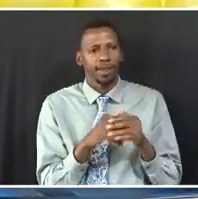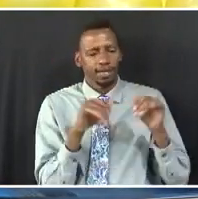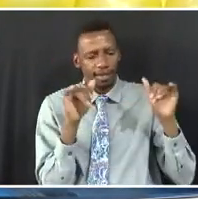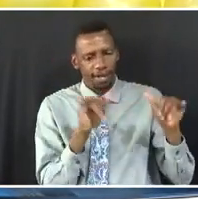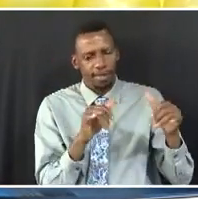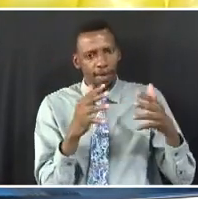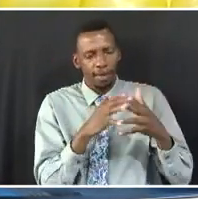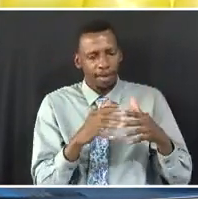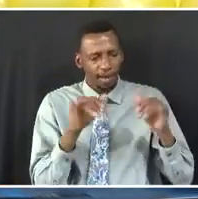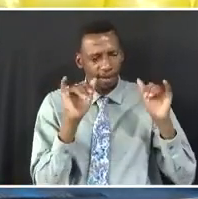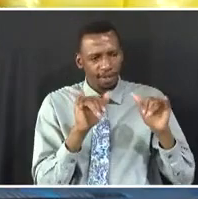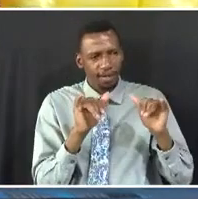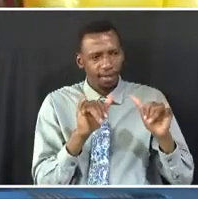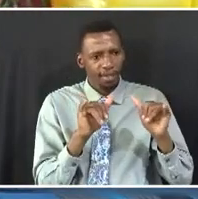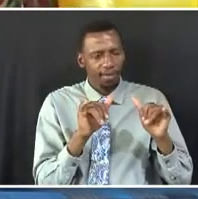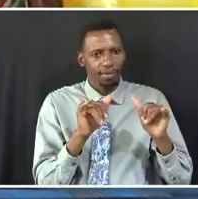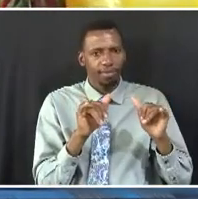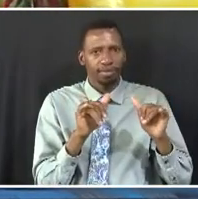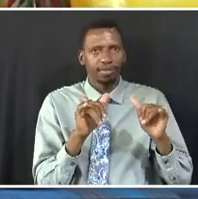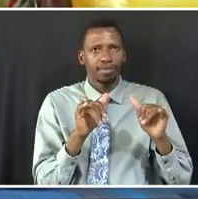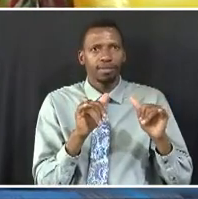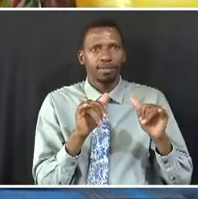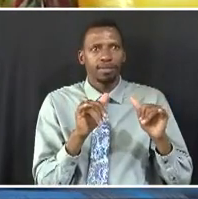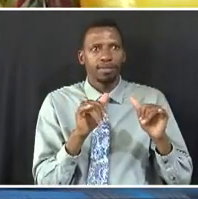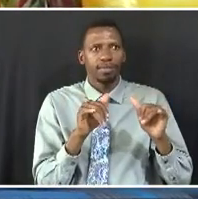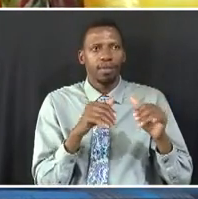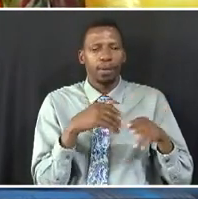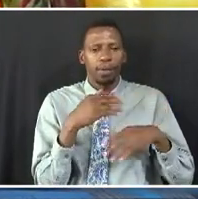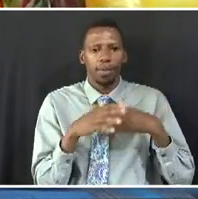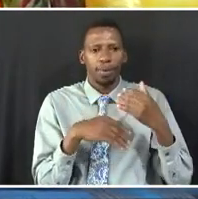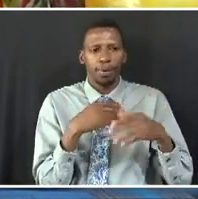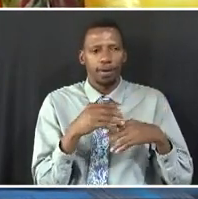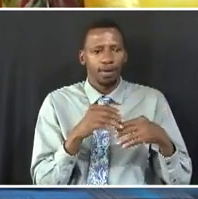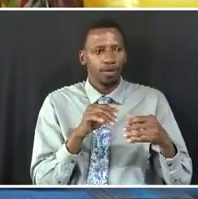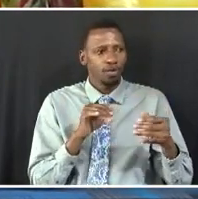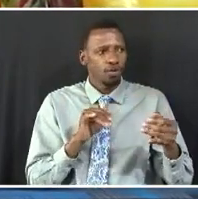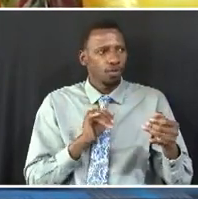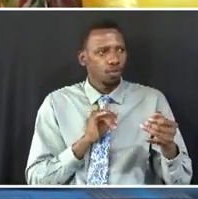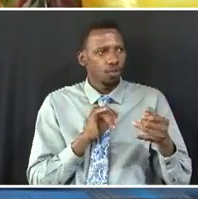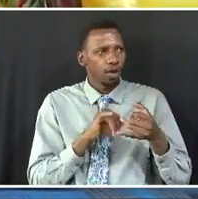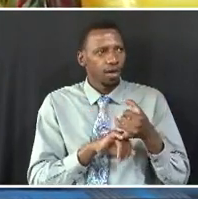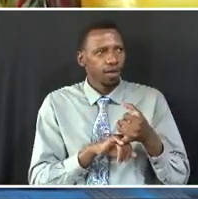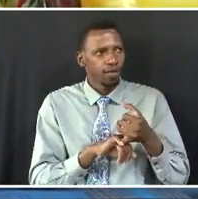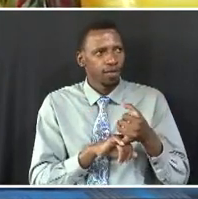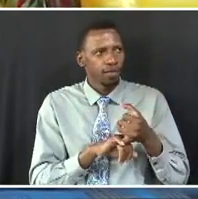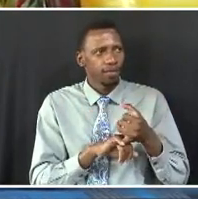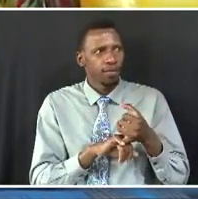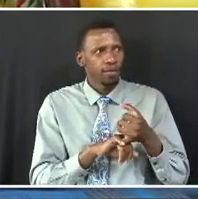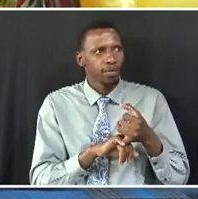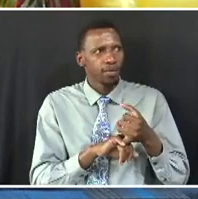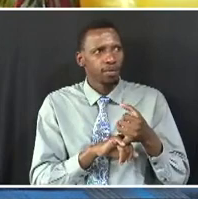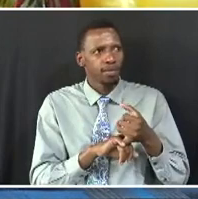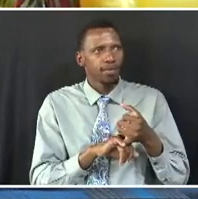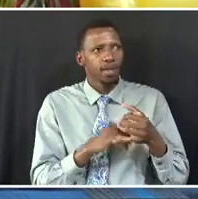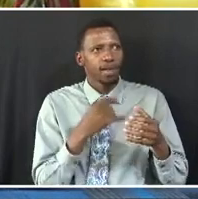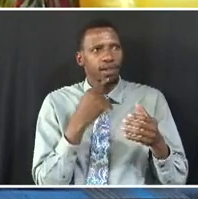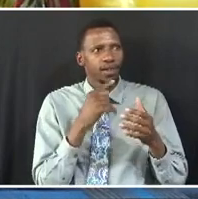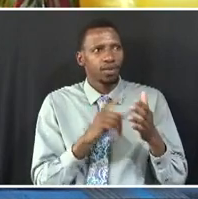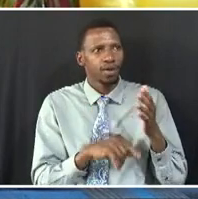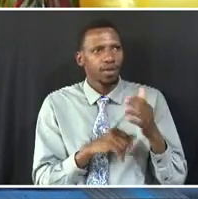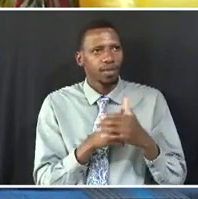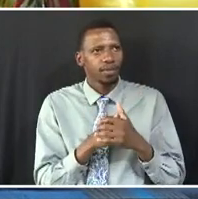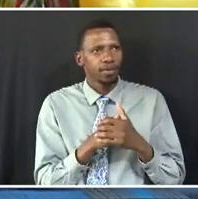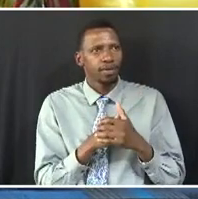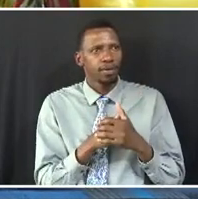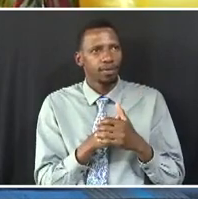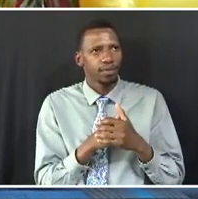there and there and there. And then his wife now started having some debts. And later on, he said, how much do they